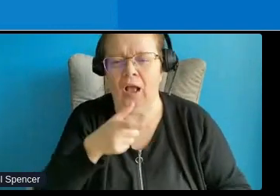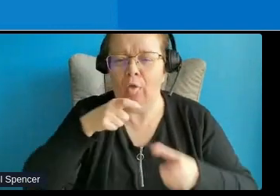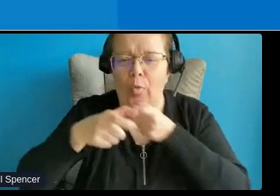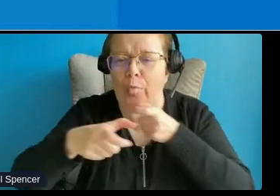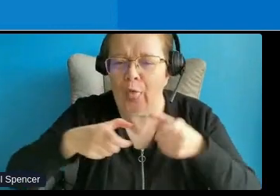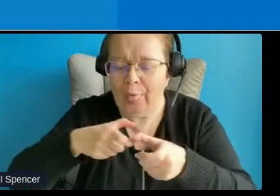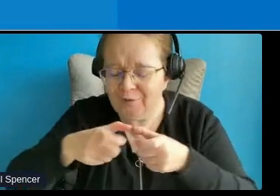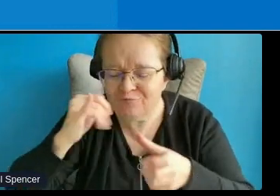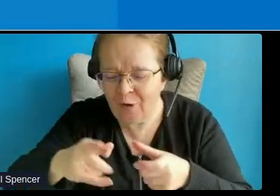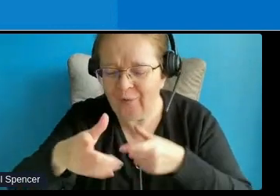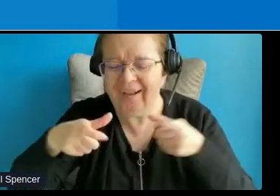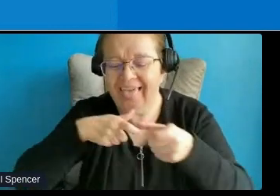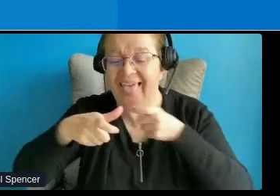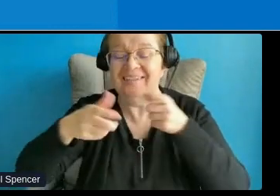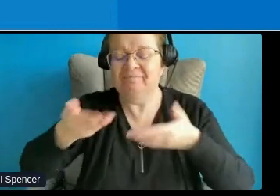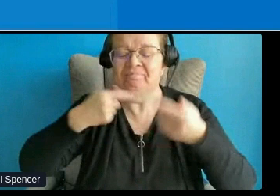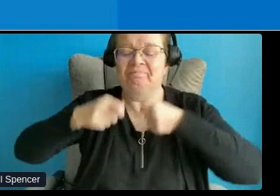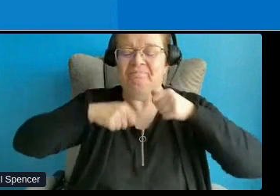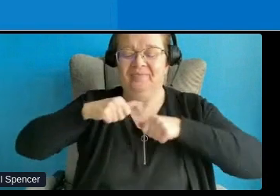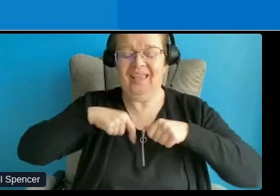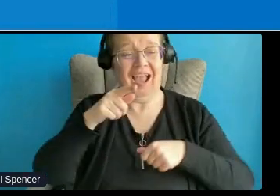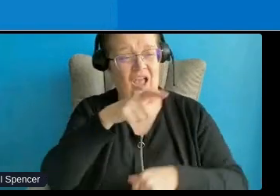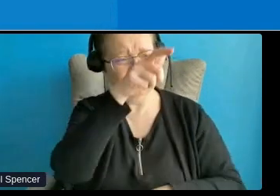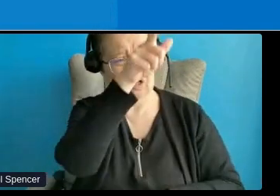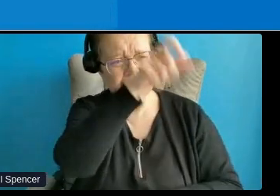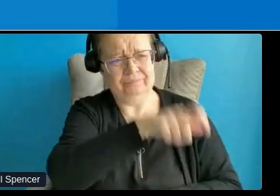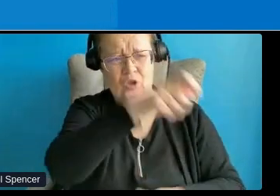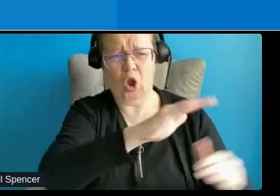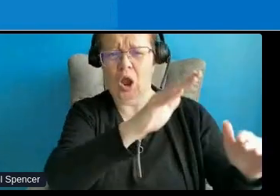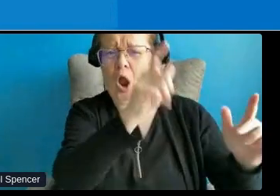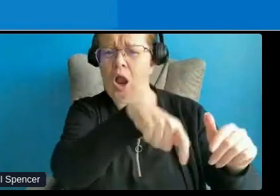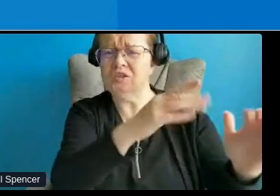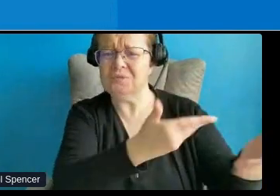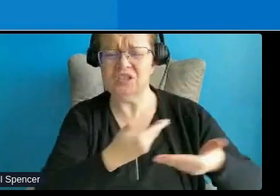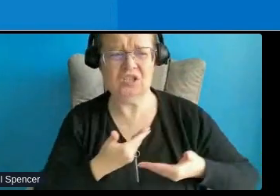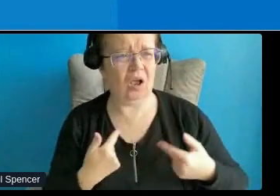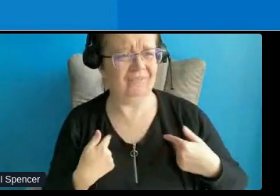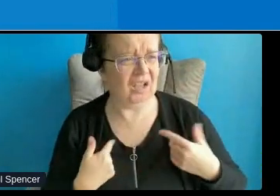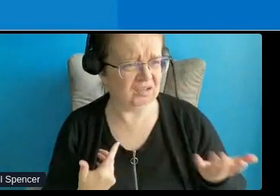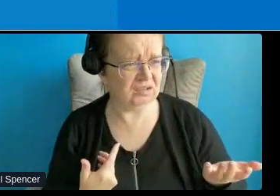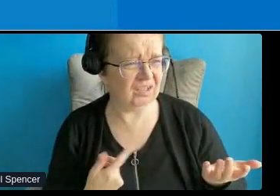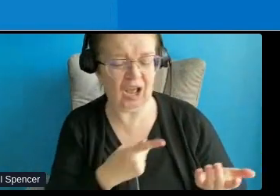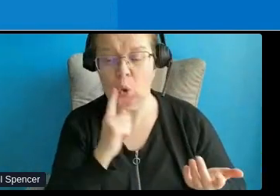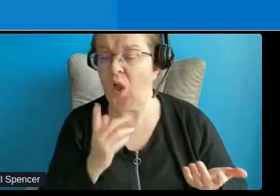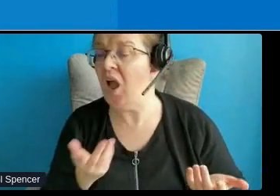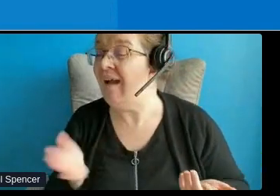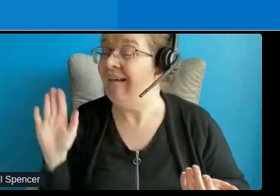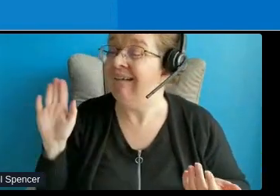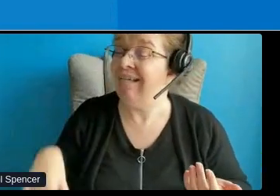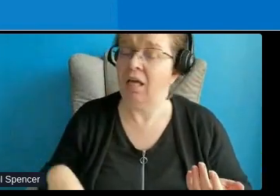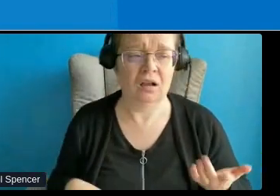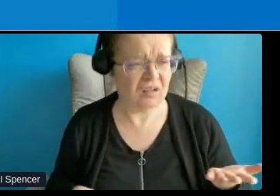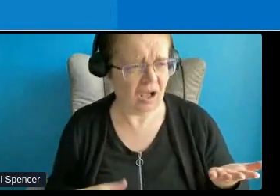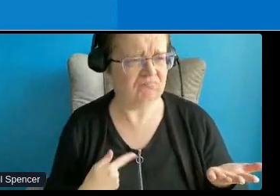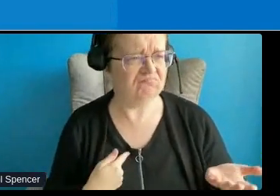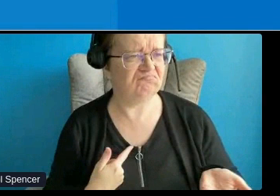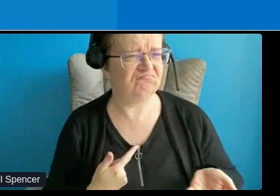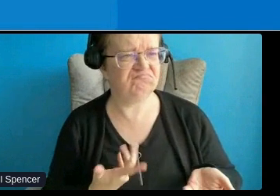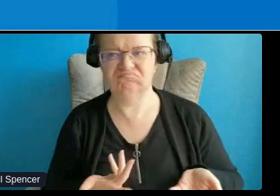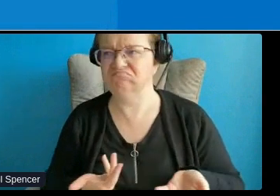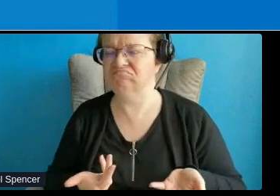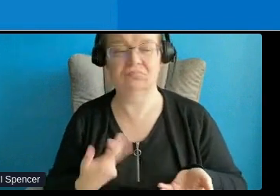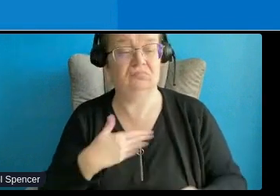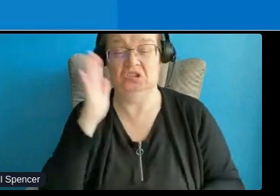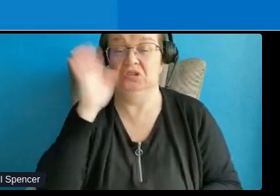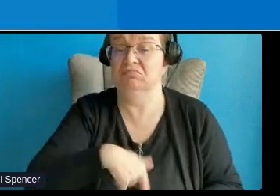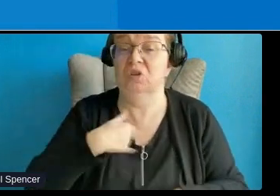struggling reading today. Even the customer service people didn't seem bothered to it, so I didn't purchase. And I think that's the other thing. If people can't find what they're looking for,